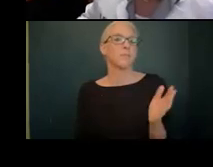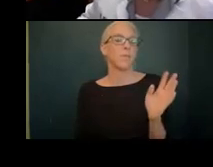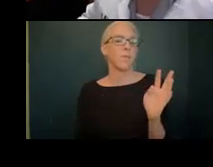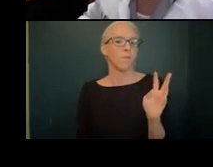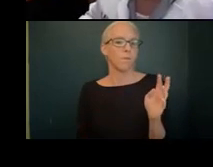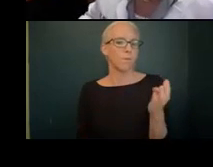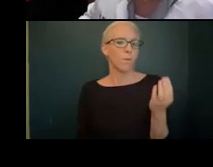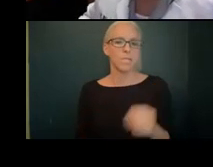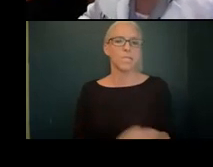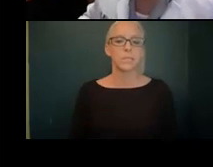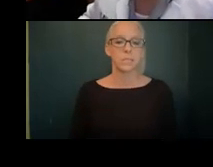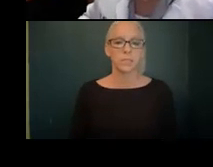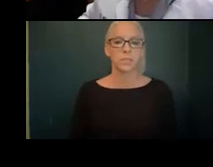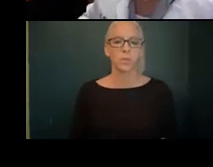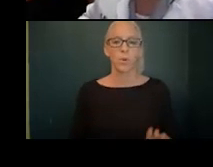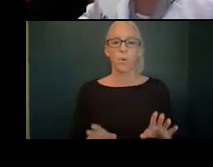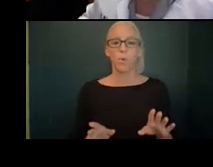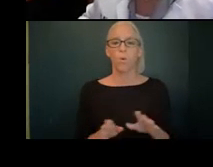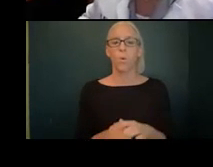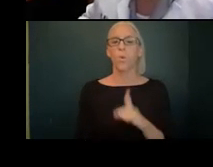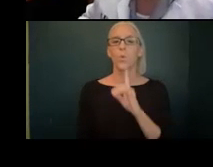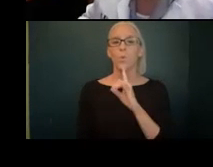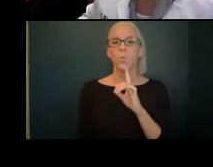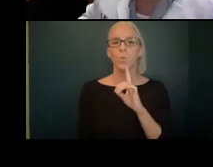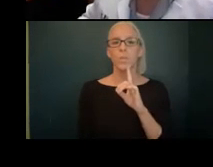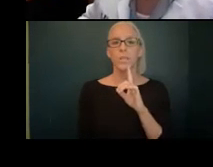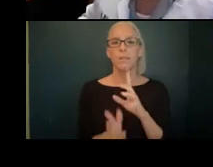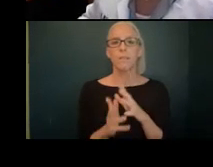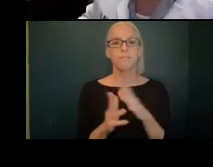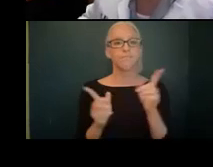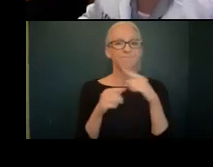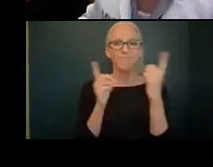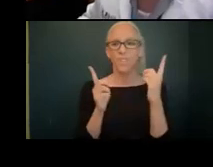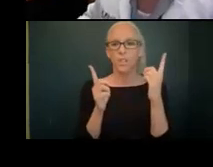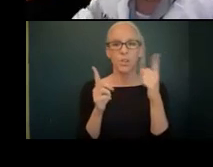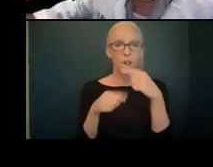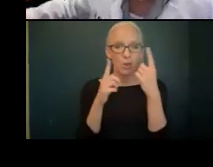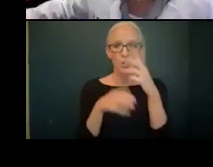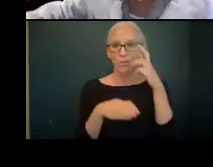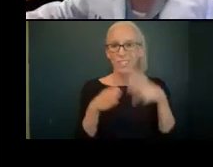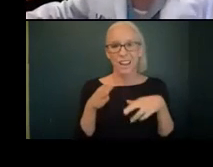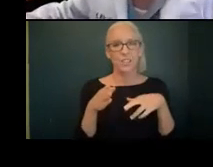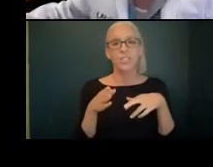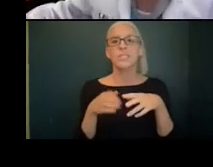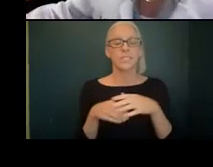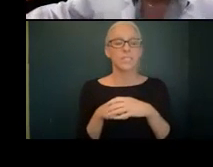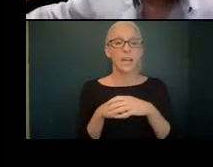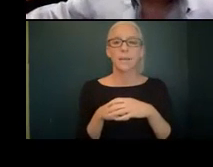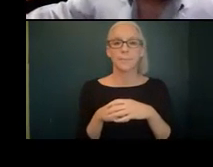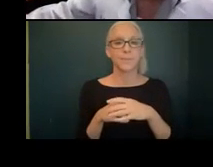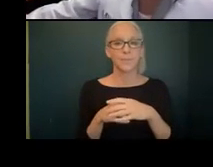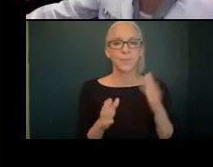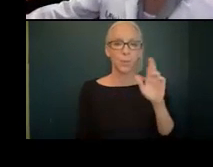allergies. So we've done really well in terms of monitoring for allergic reactions as well. This is recent data about the